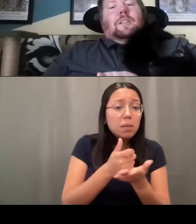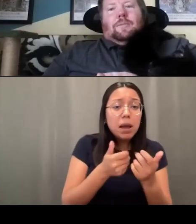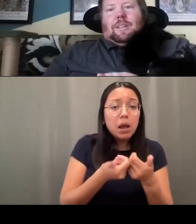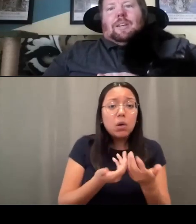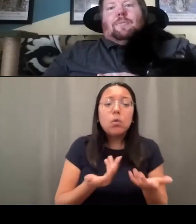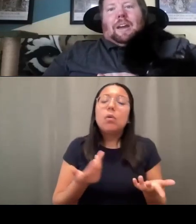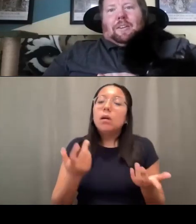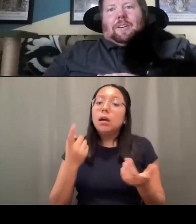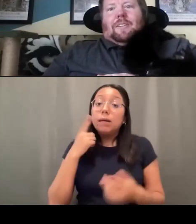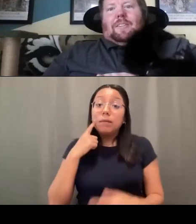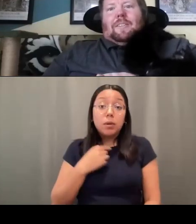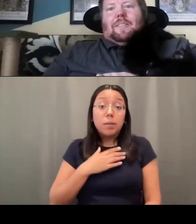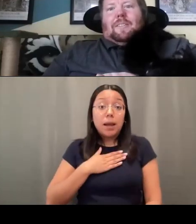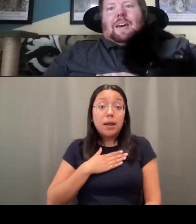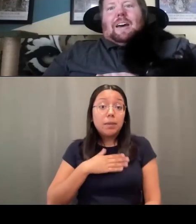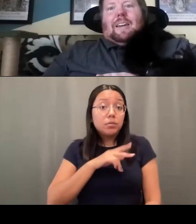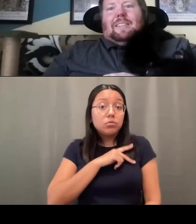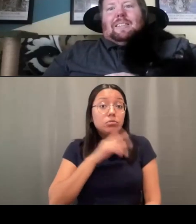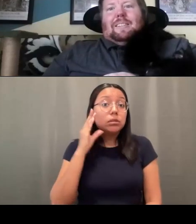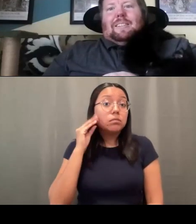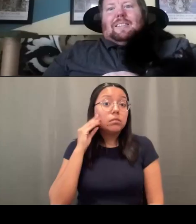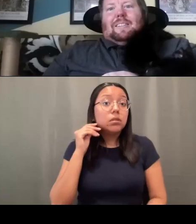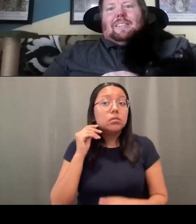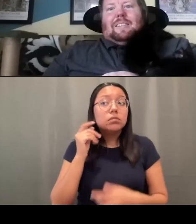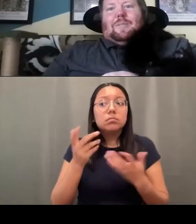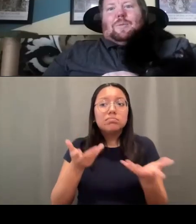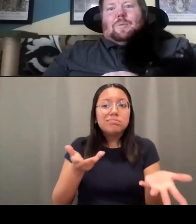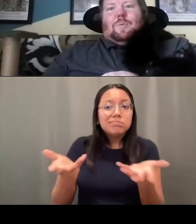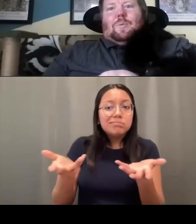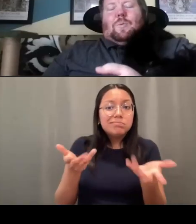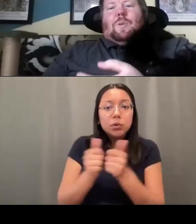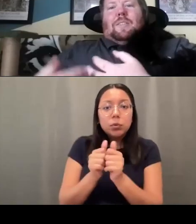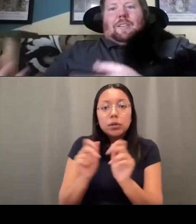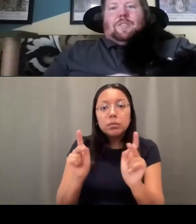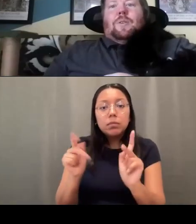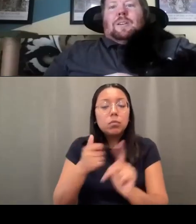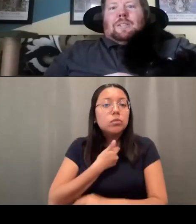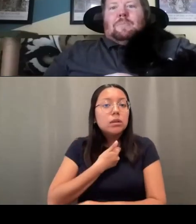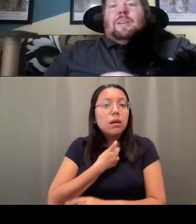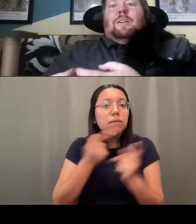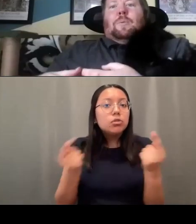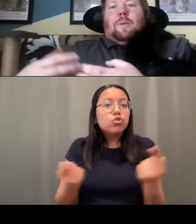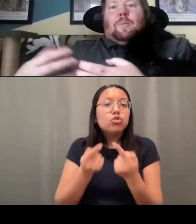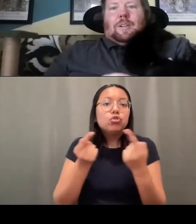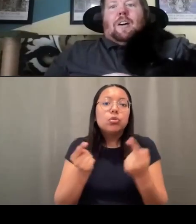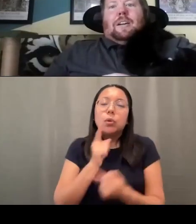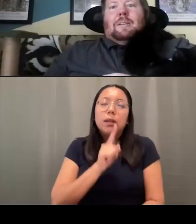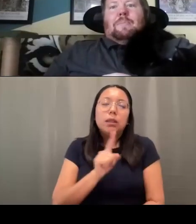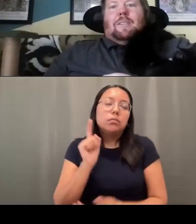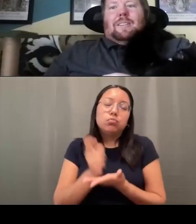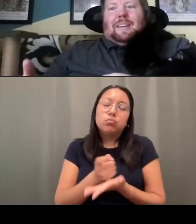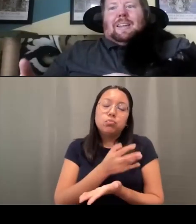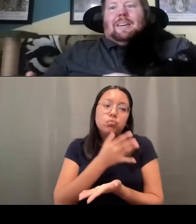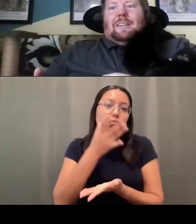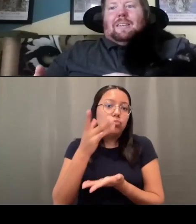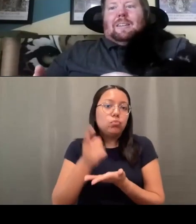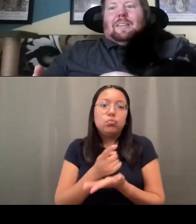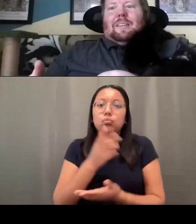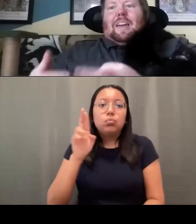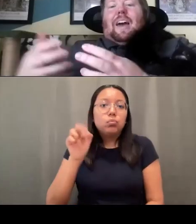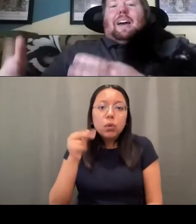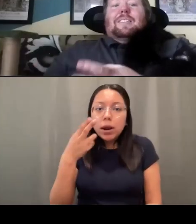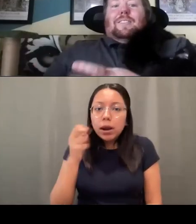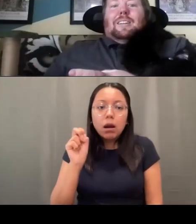it's really, really rare that what they're showing to me or what we're talking about is